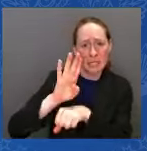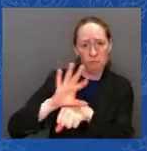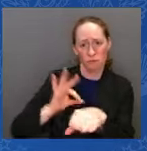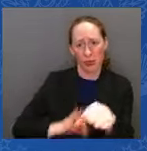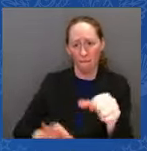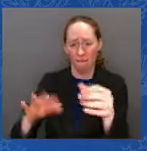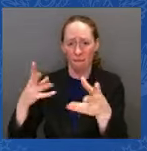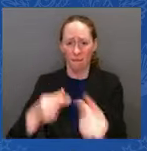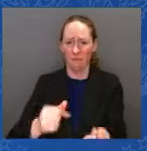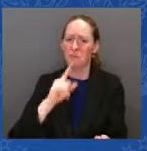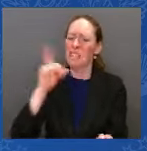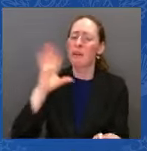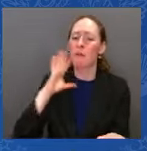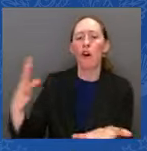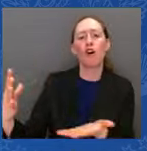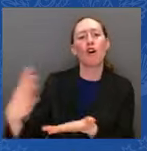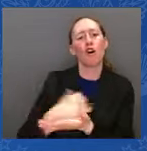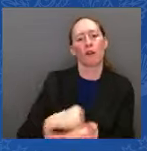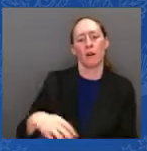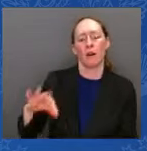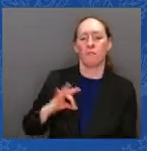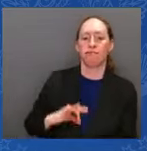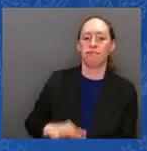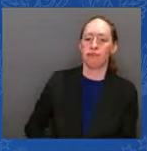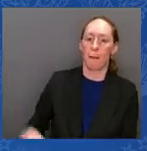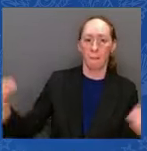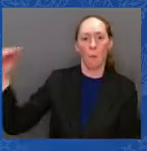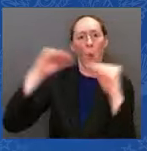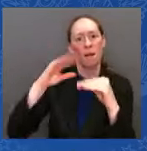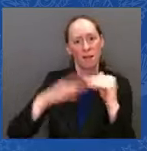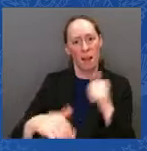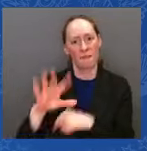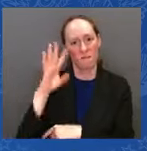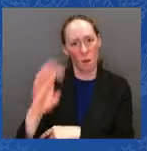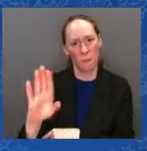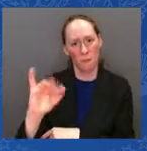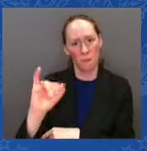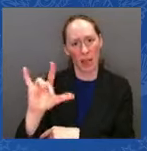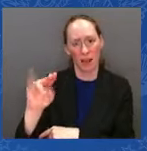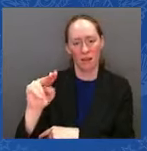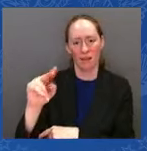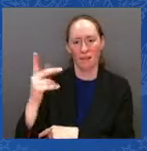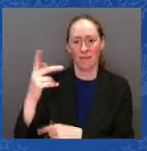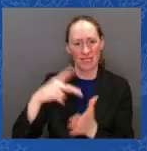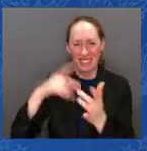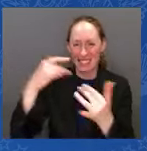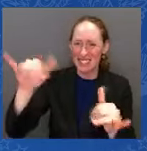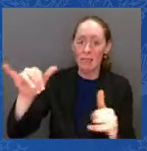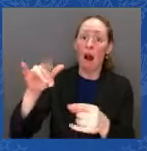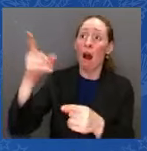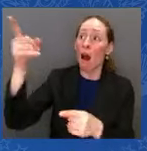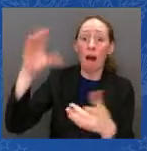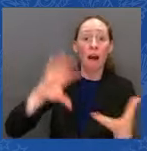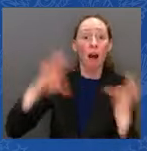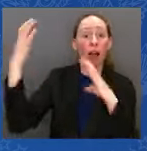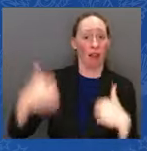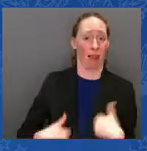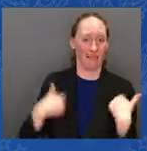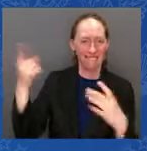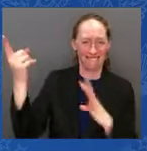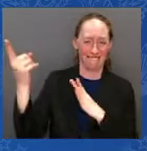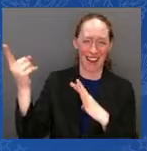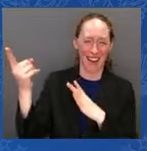paying very much tax relative to their income to begin with. My budget also has some of the strongest anti-fraud proposals ever. You